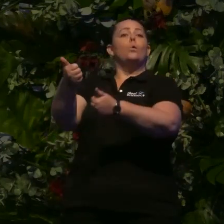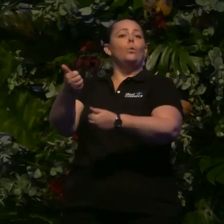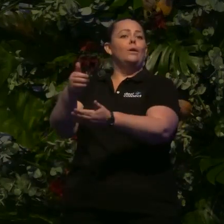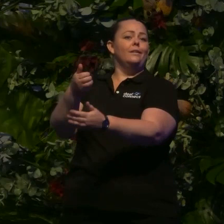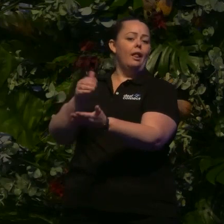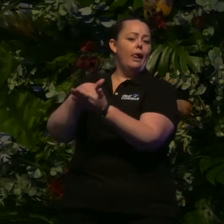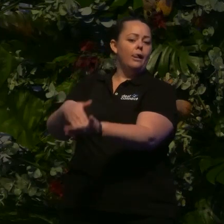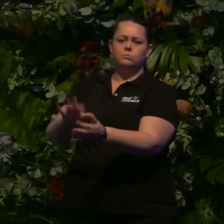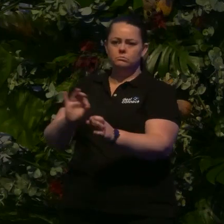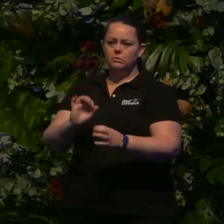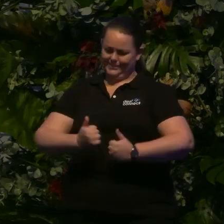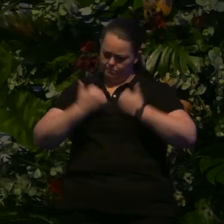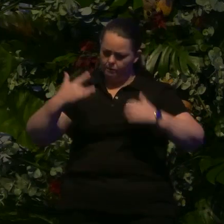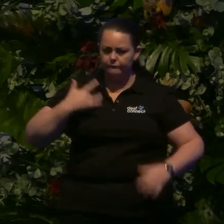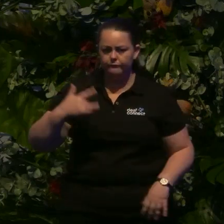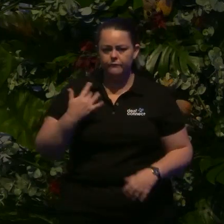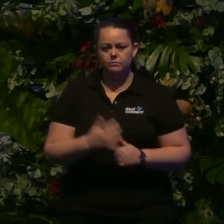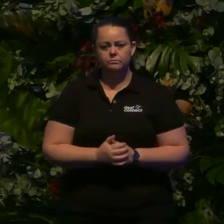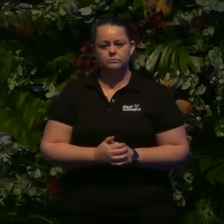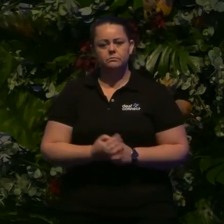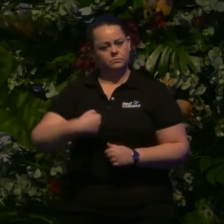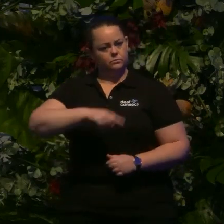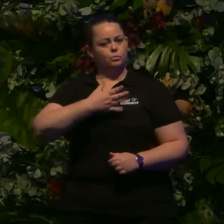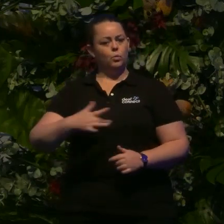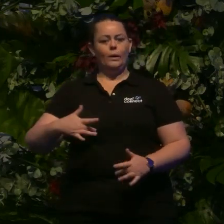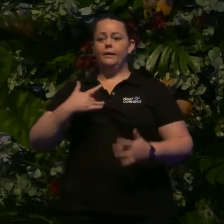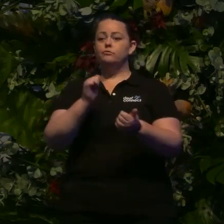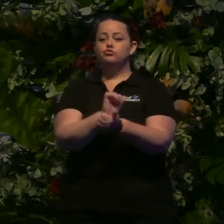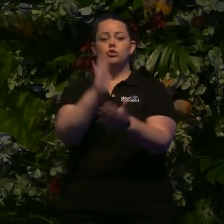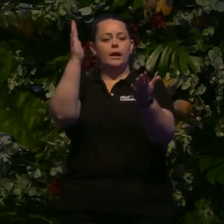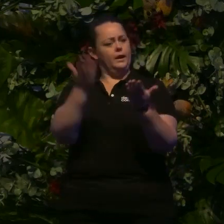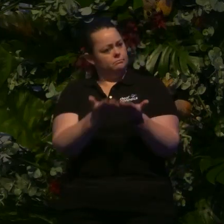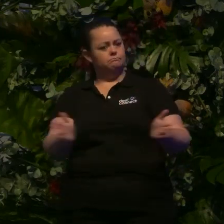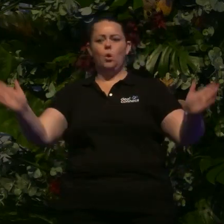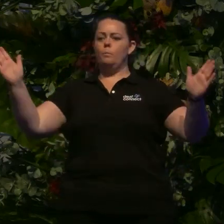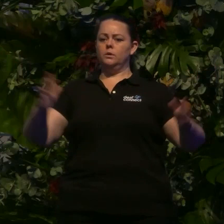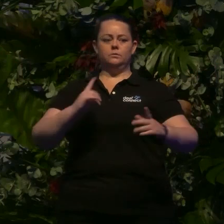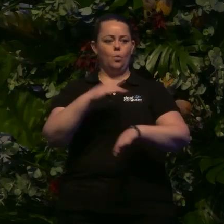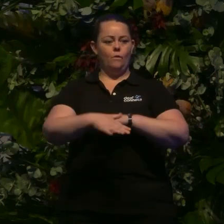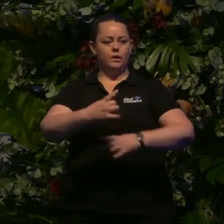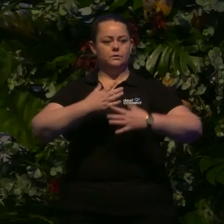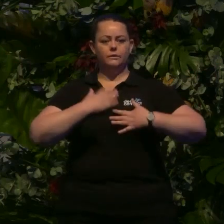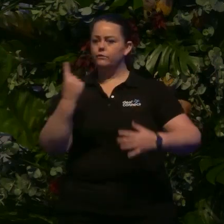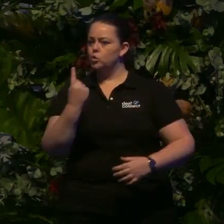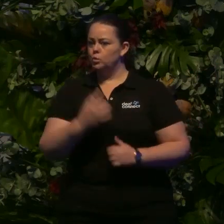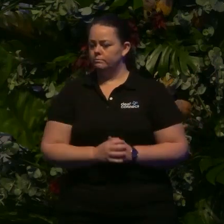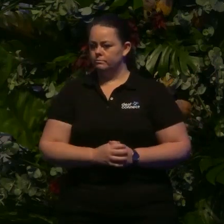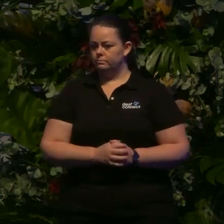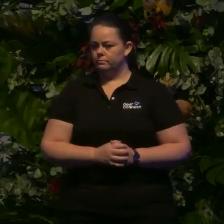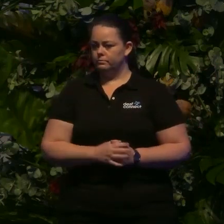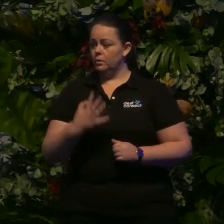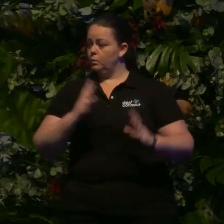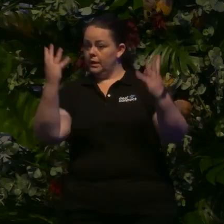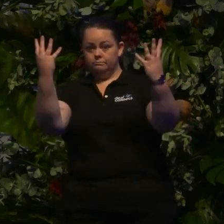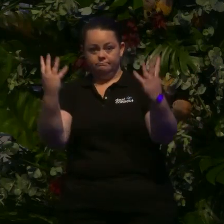openly. And while tonight we celebrate, we never forget those prevented from doing so. We gather here for